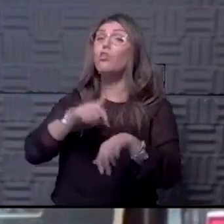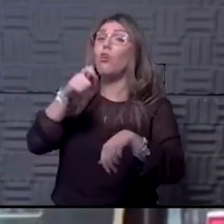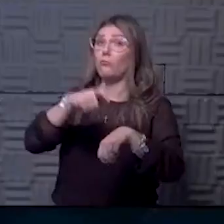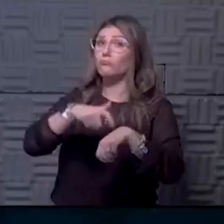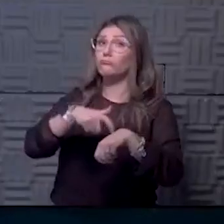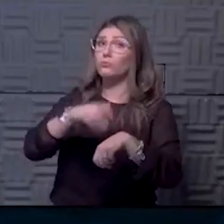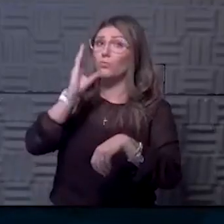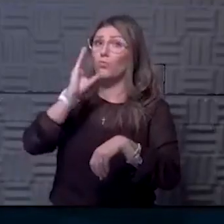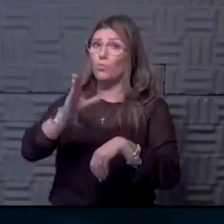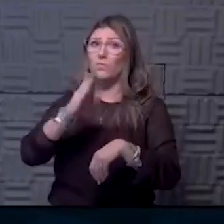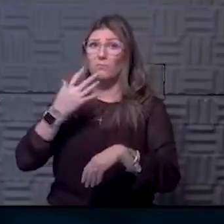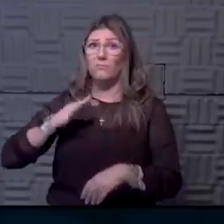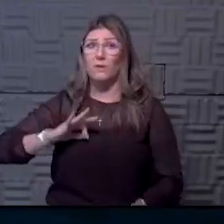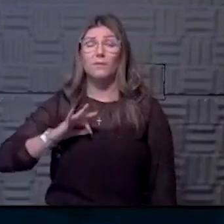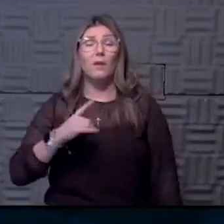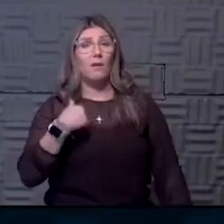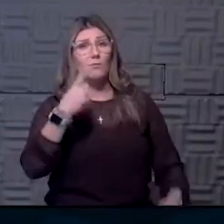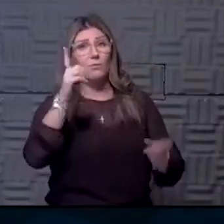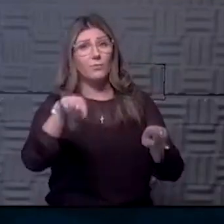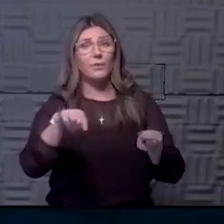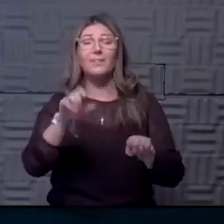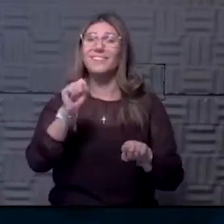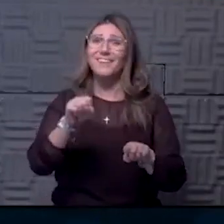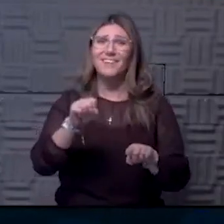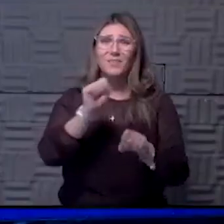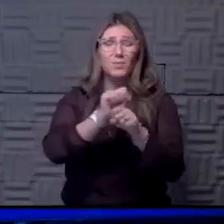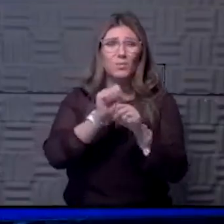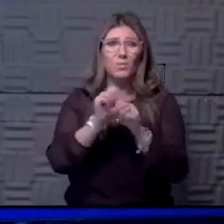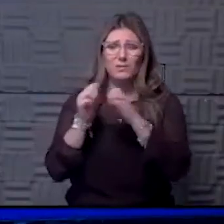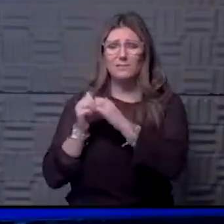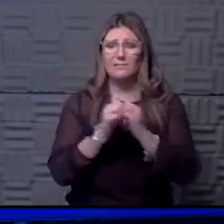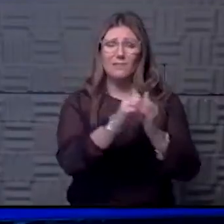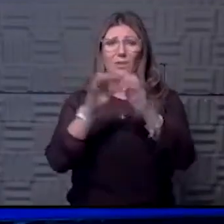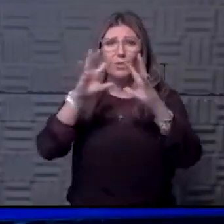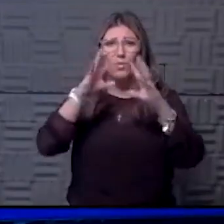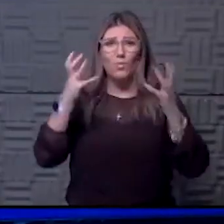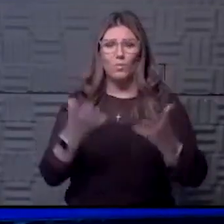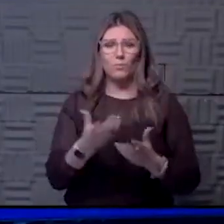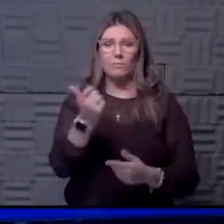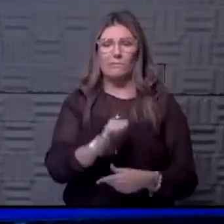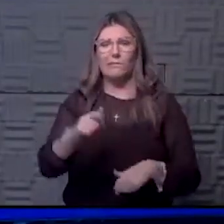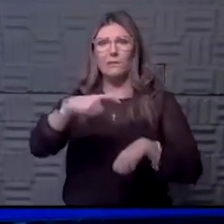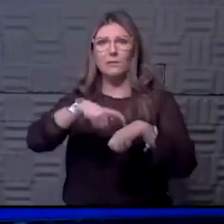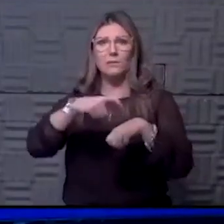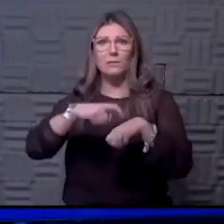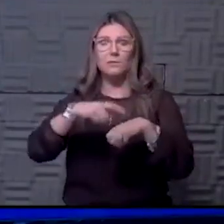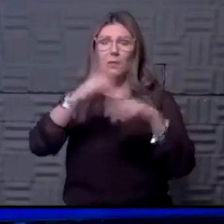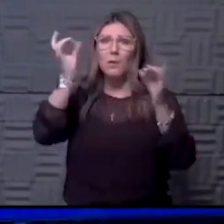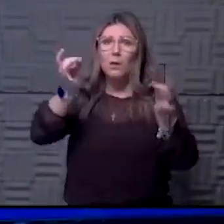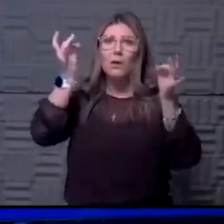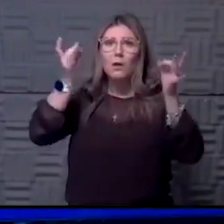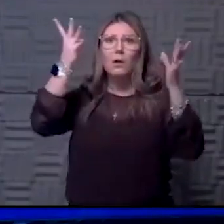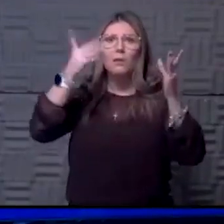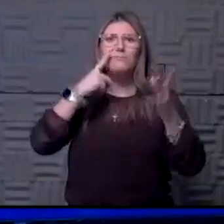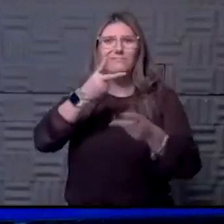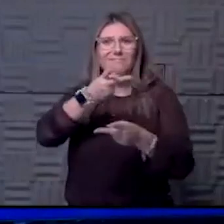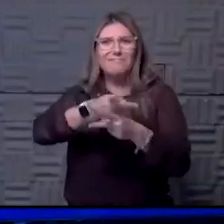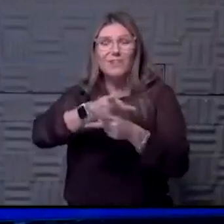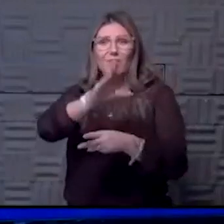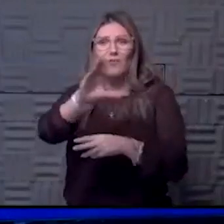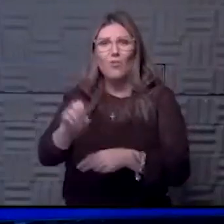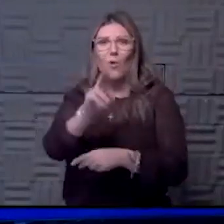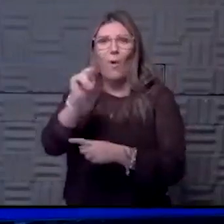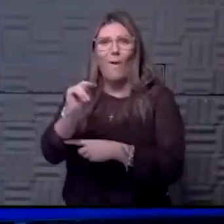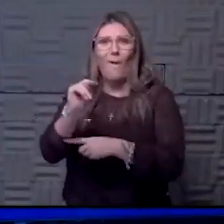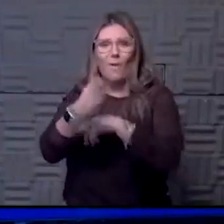agree. And I know we have to work together as much as we can as a world, but anytime I think you face a deep crisis, you're going to take care of your own country first. And